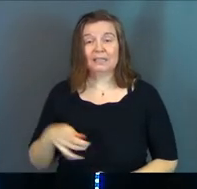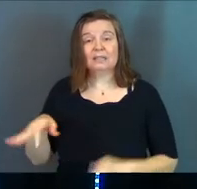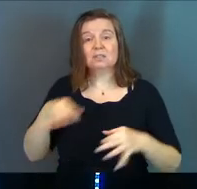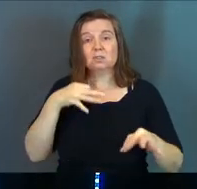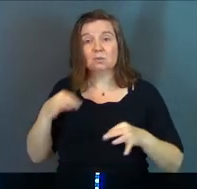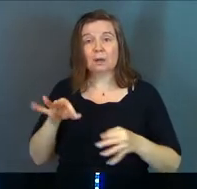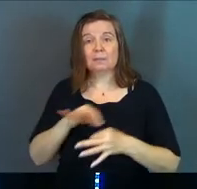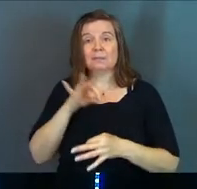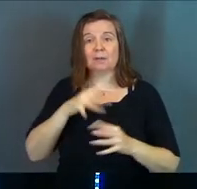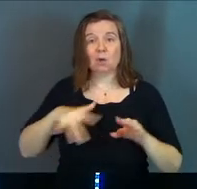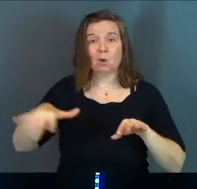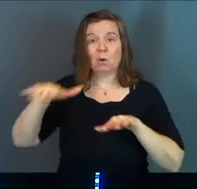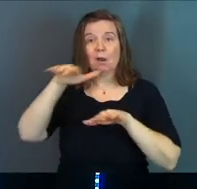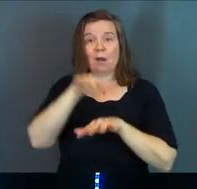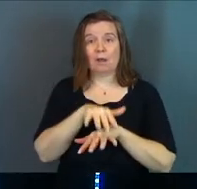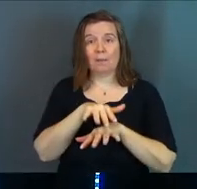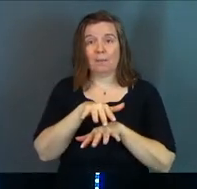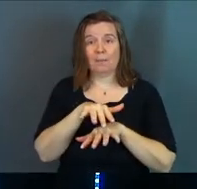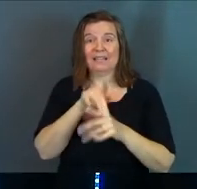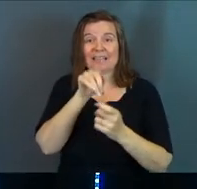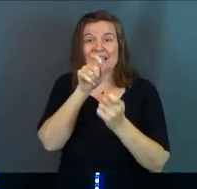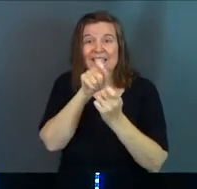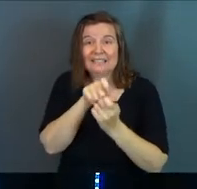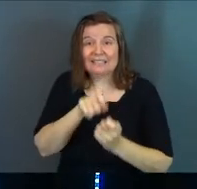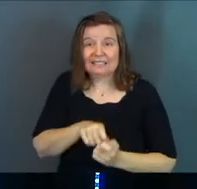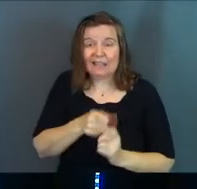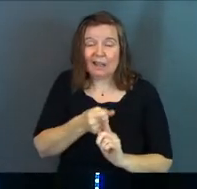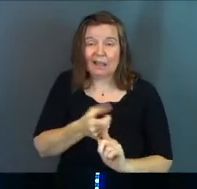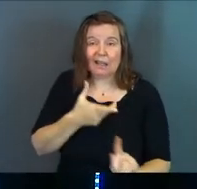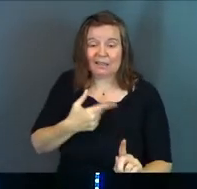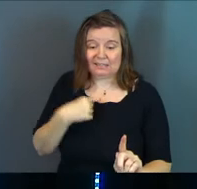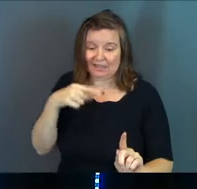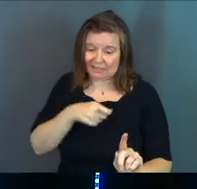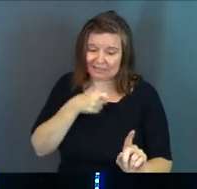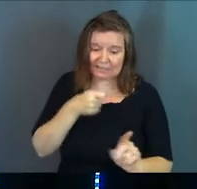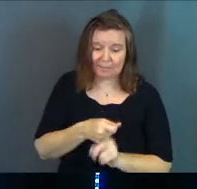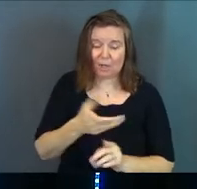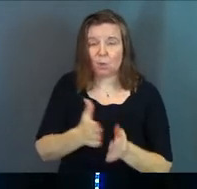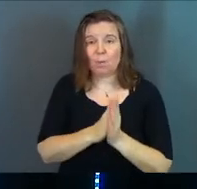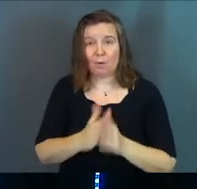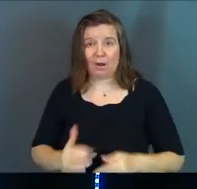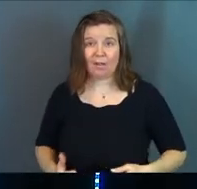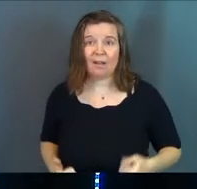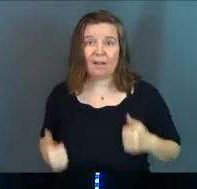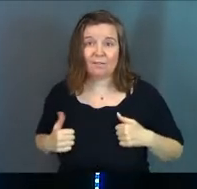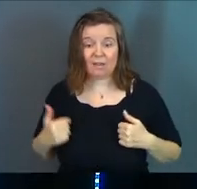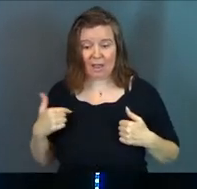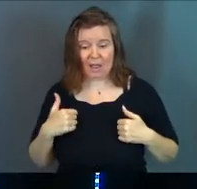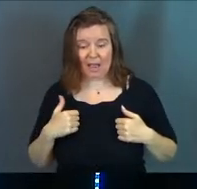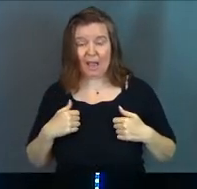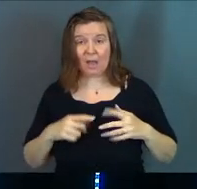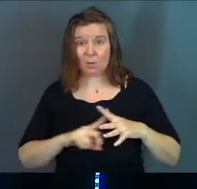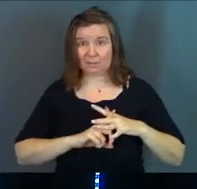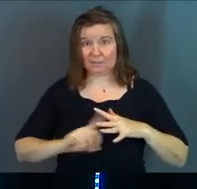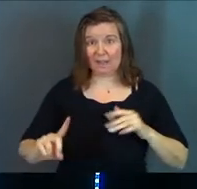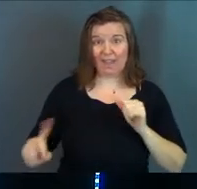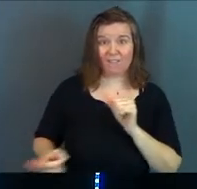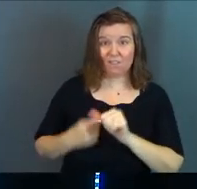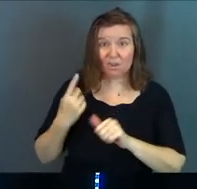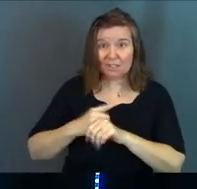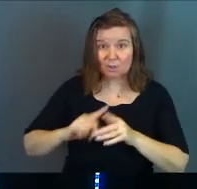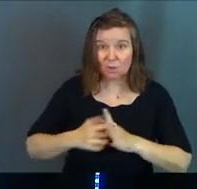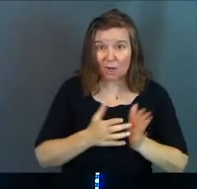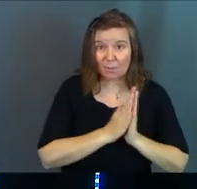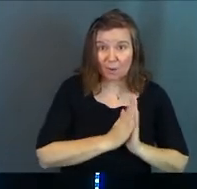describes a spirit realm in detail. And he says, this is impacting your prayer life. I was dispatched on day one.